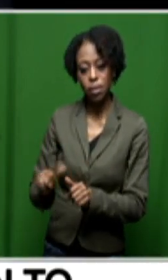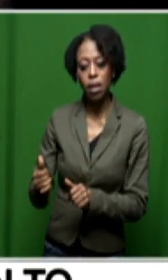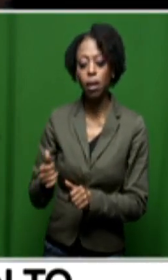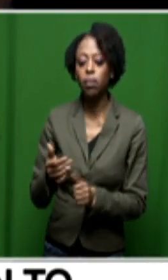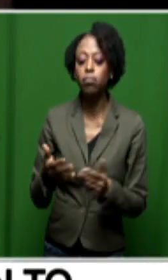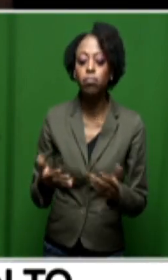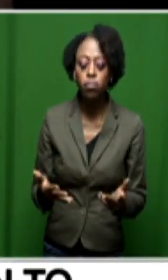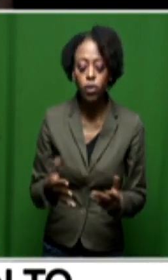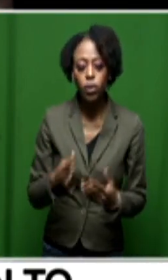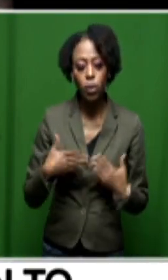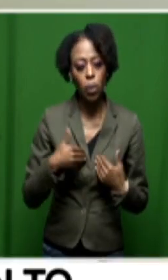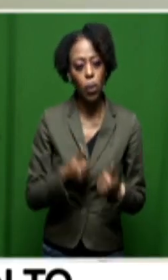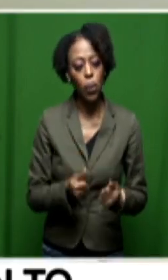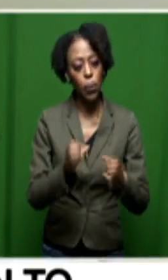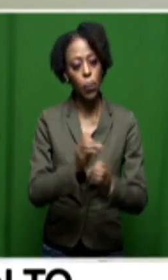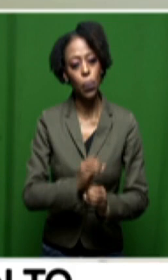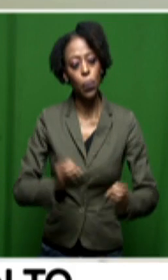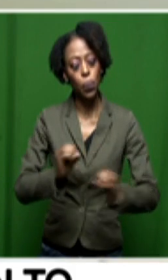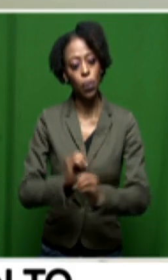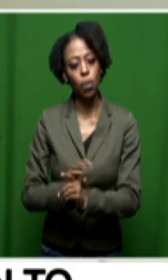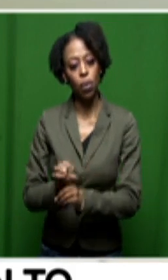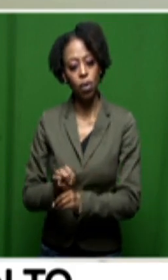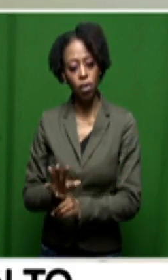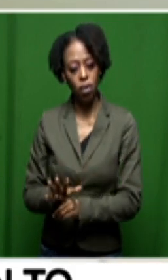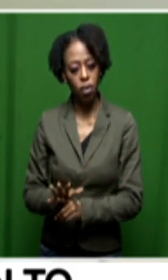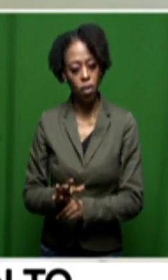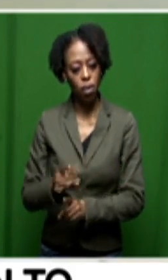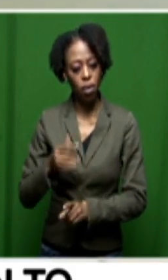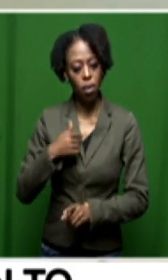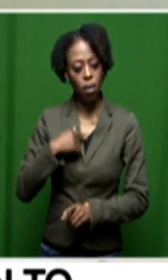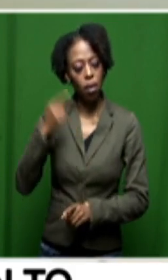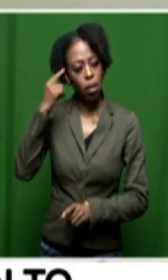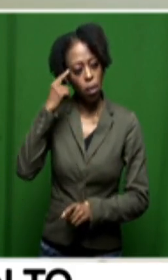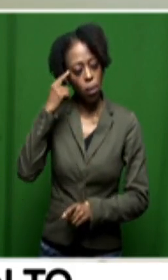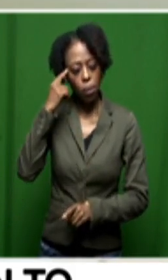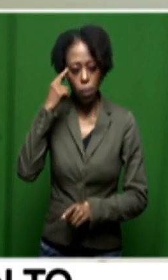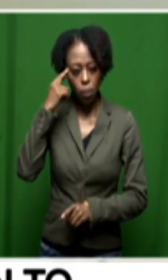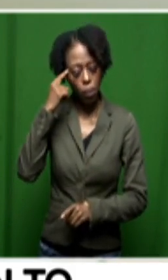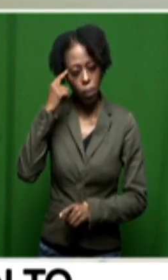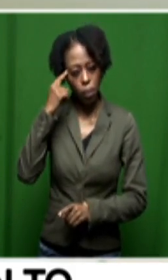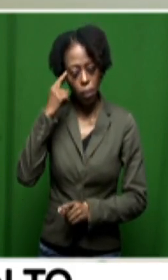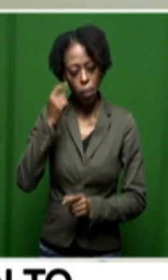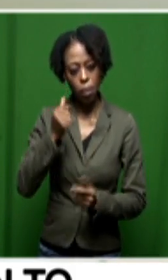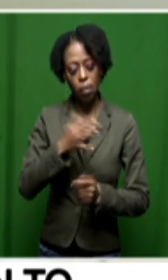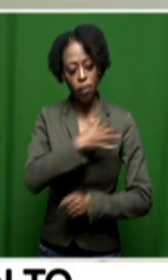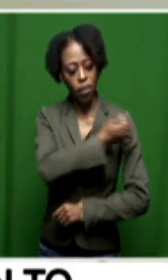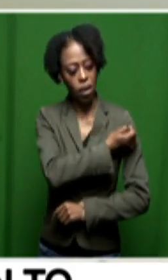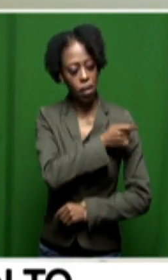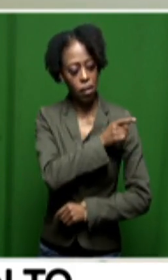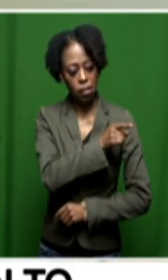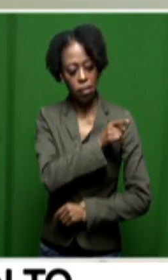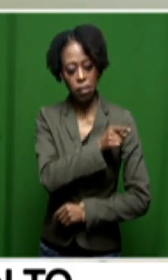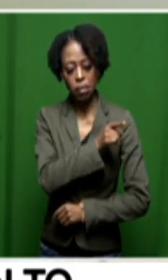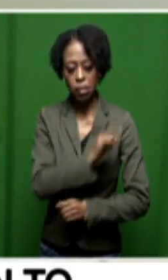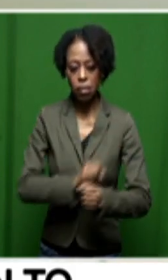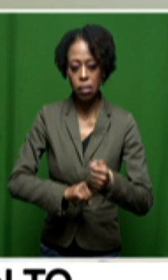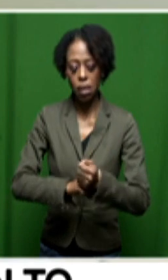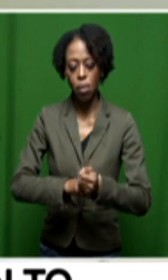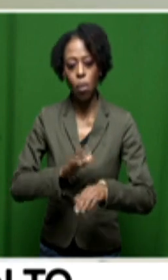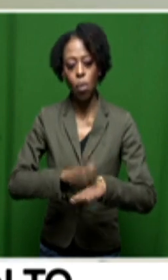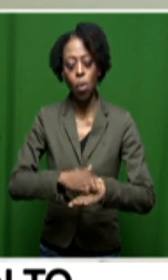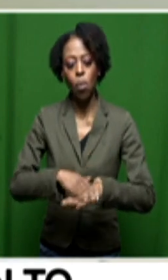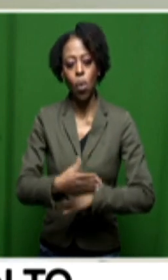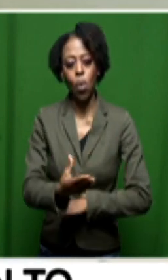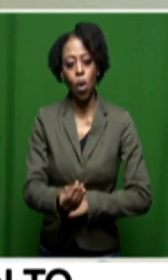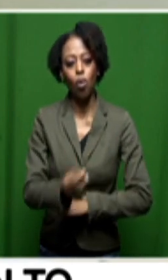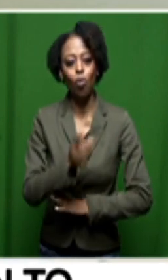there was no cure for COVID, I thought very strongly that vaccinations will get a big boost because it was the